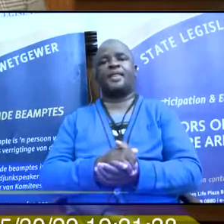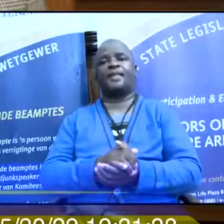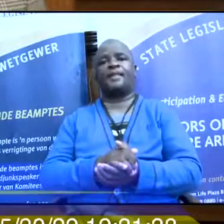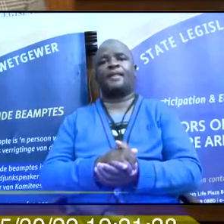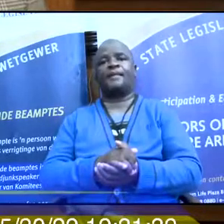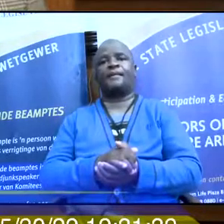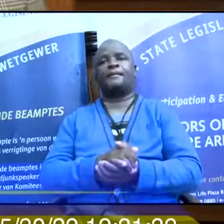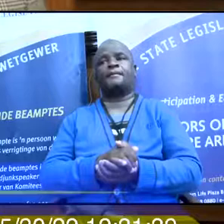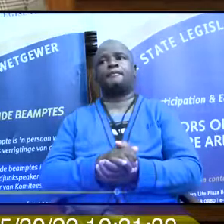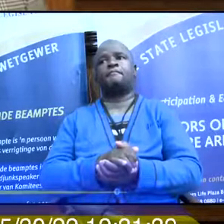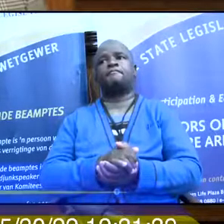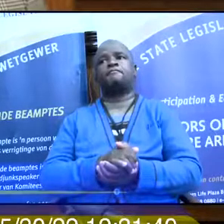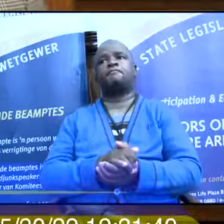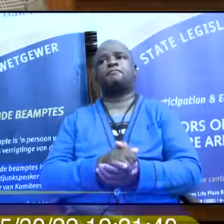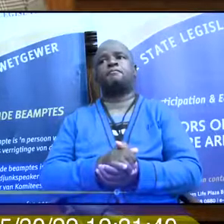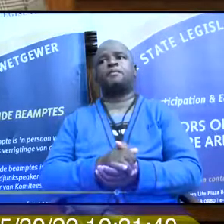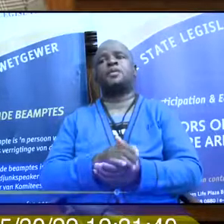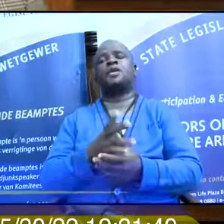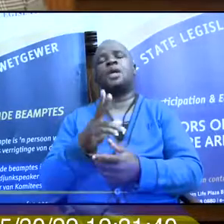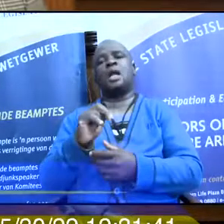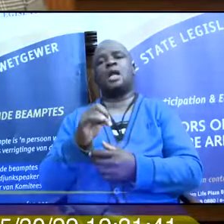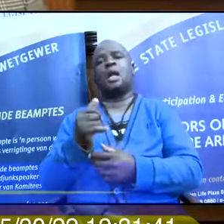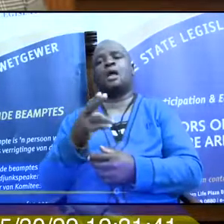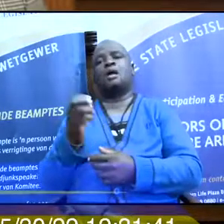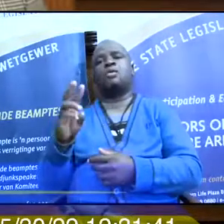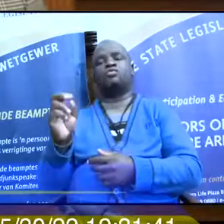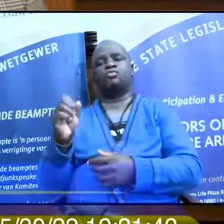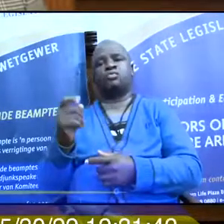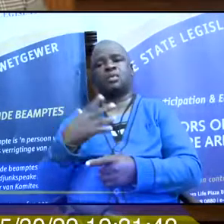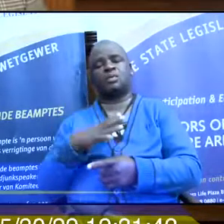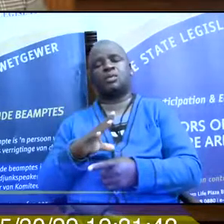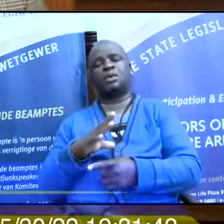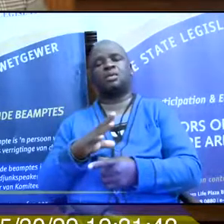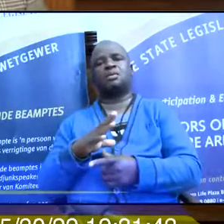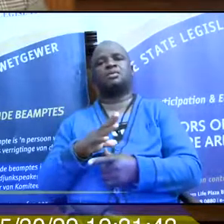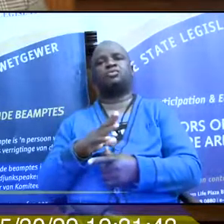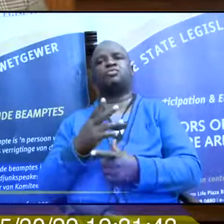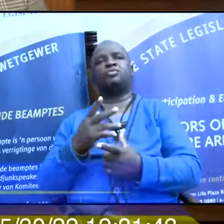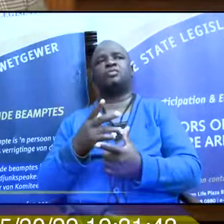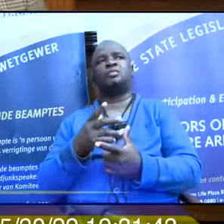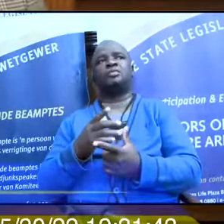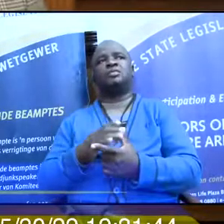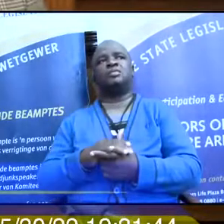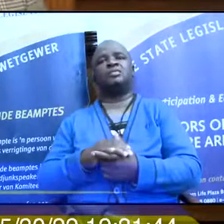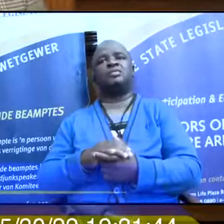from director we were tempted as now to